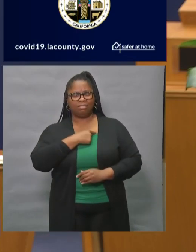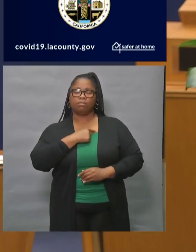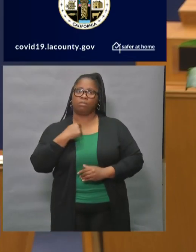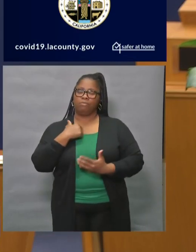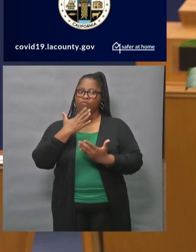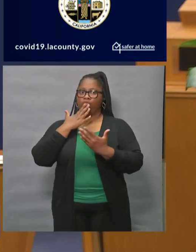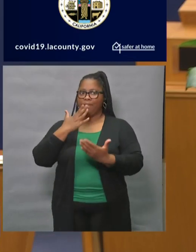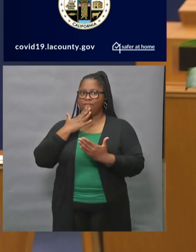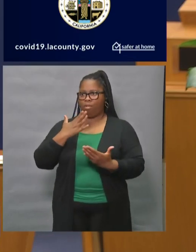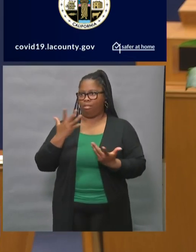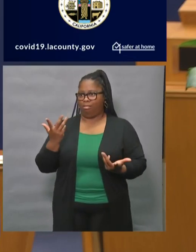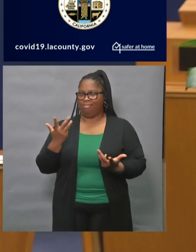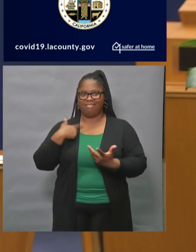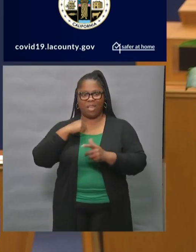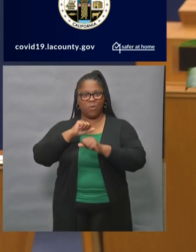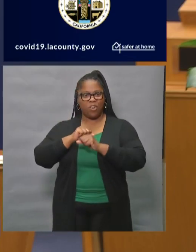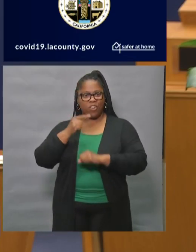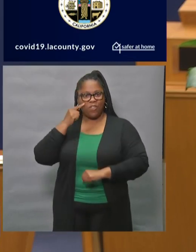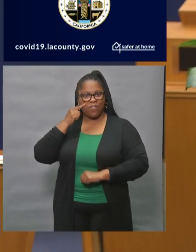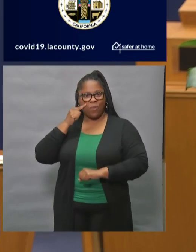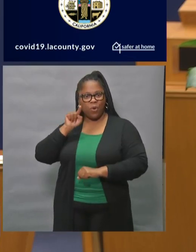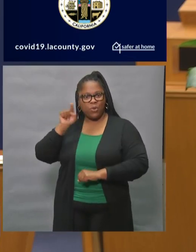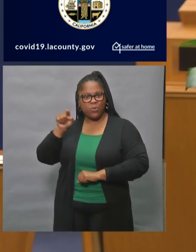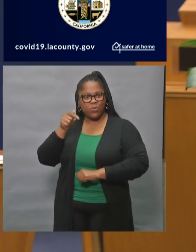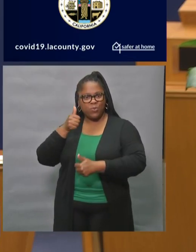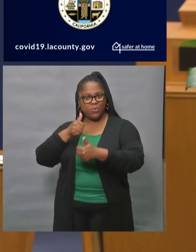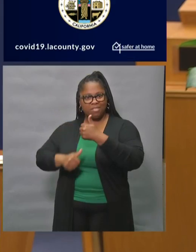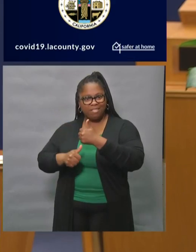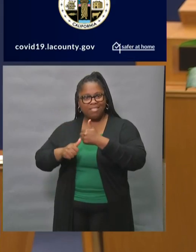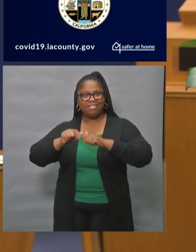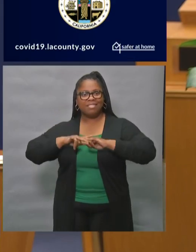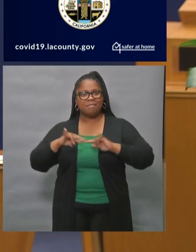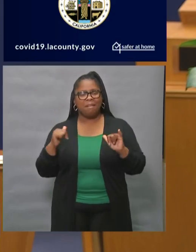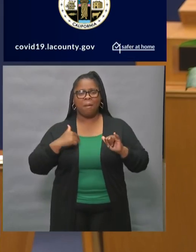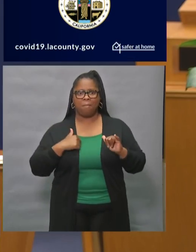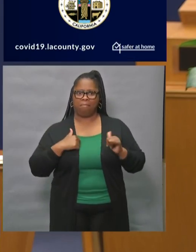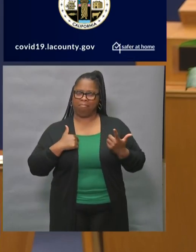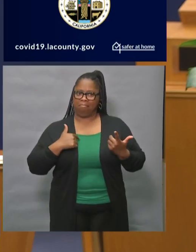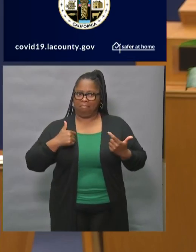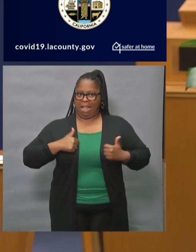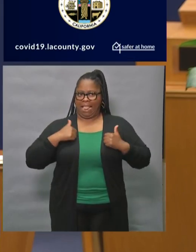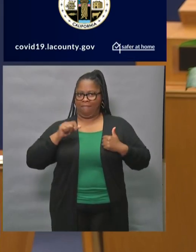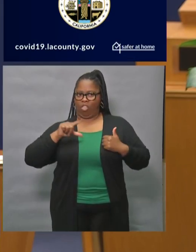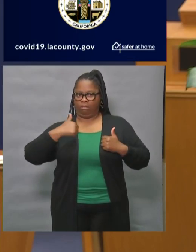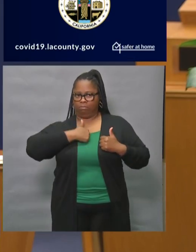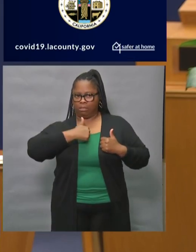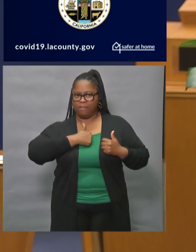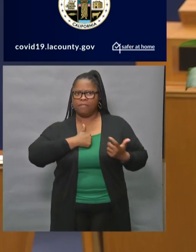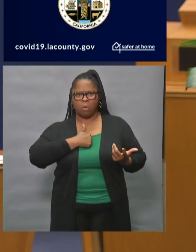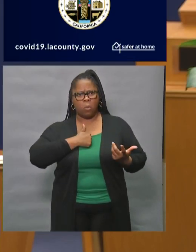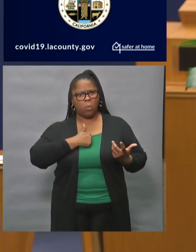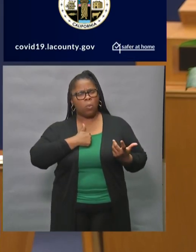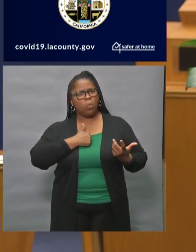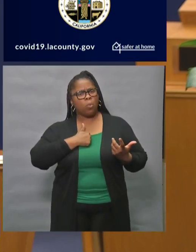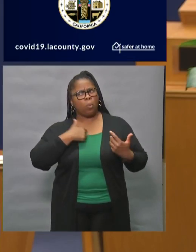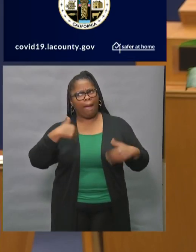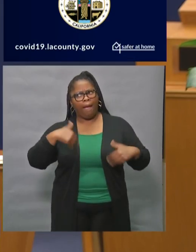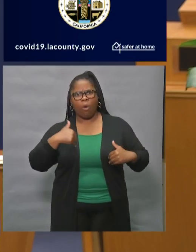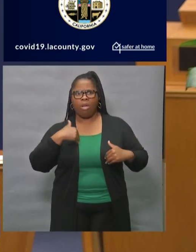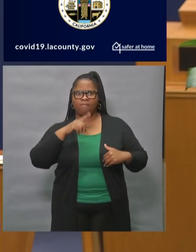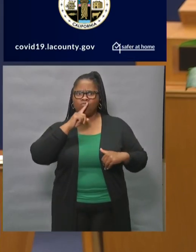that I work for you, but I'm also grateful that as somebody who lives in Los Angeles, we have these amazing